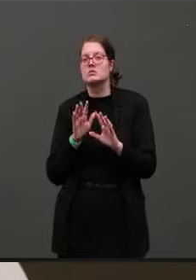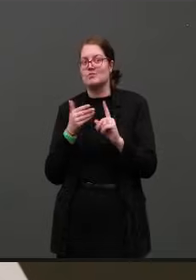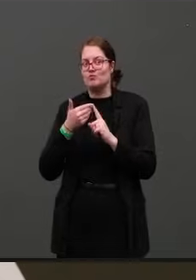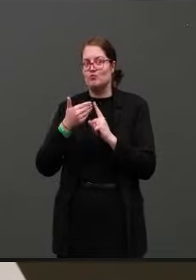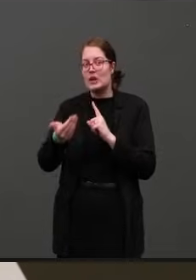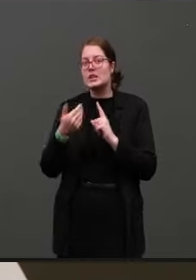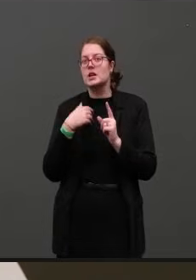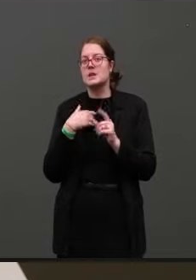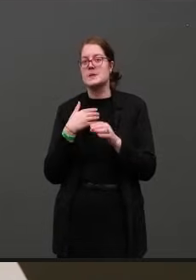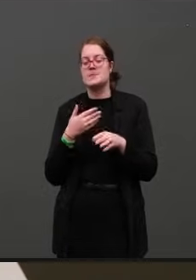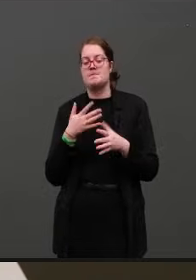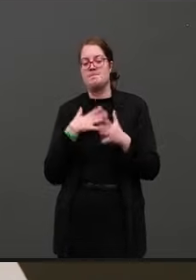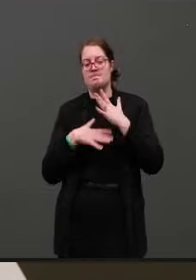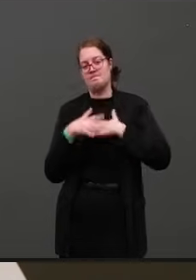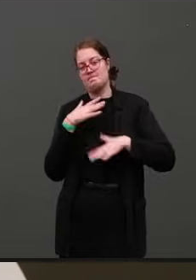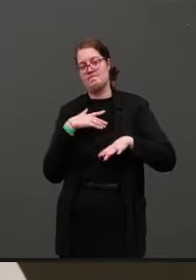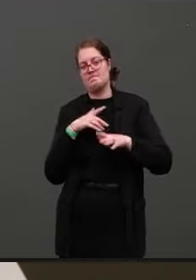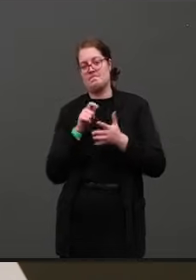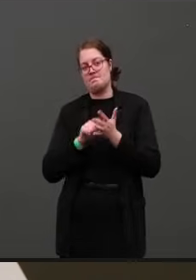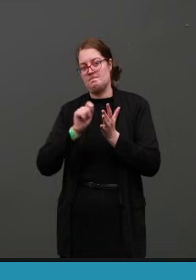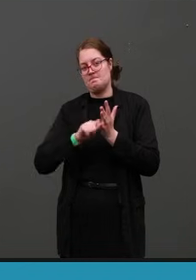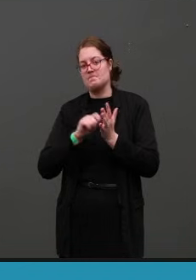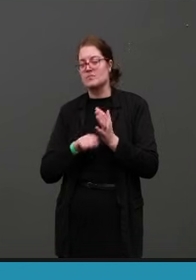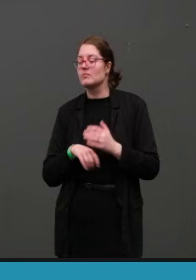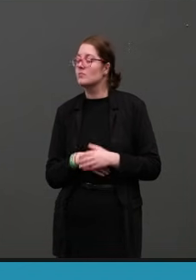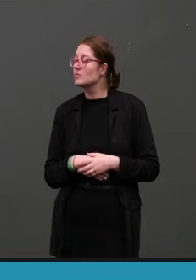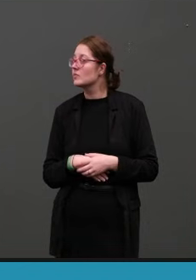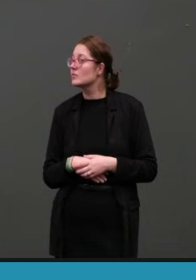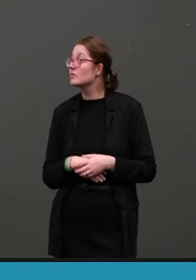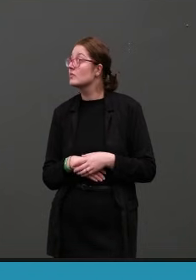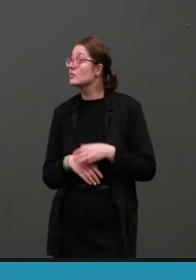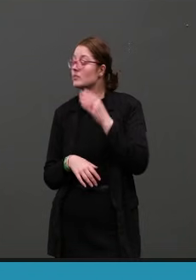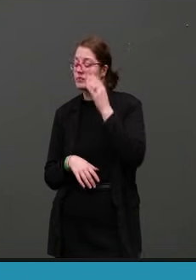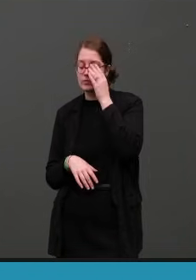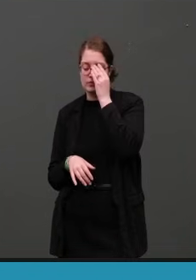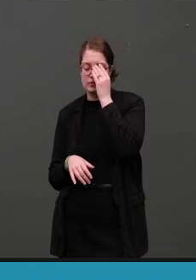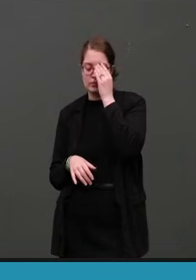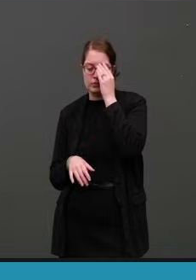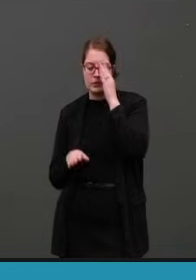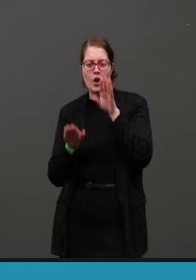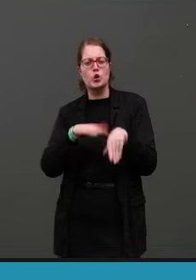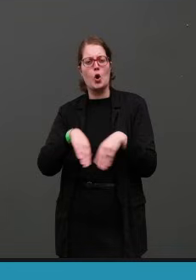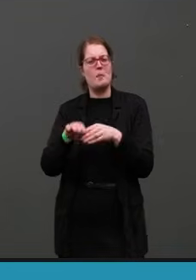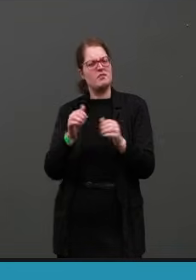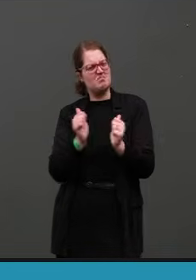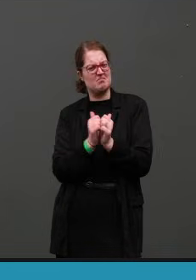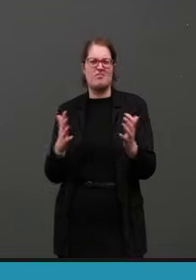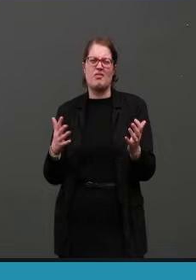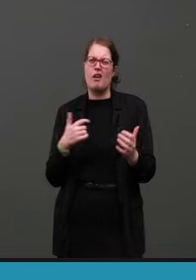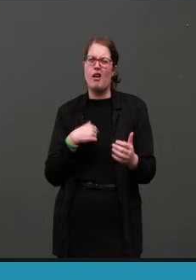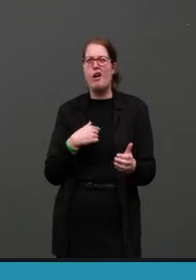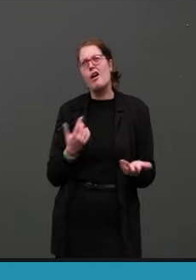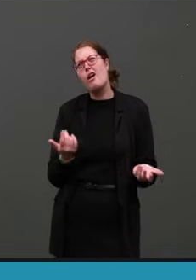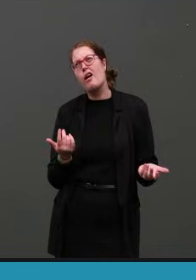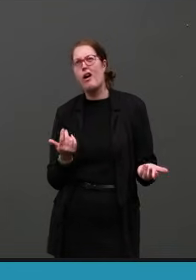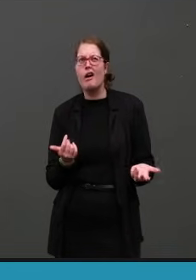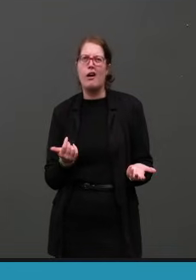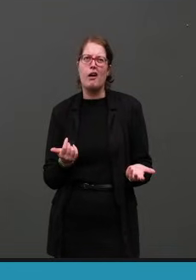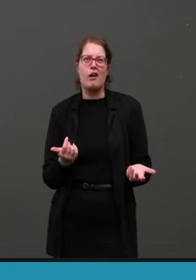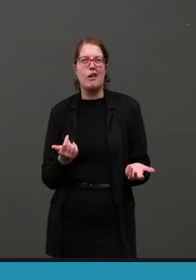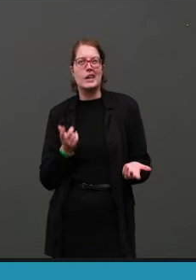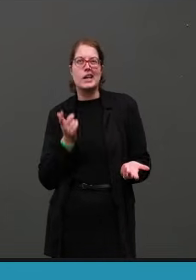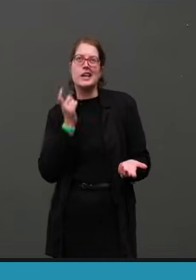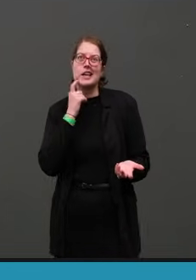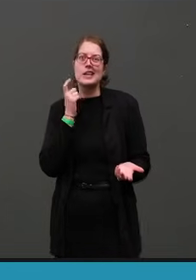when writing the story. Now, a common objection to this is that it's too convenient for one character to have so much